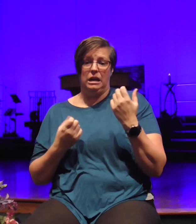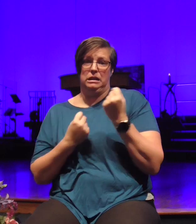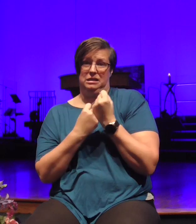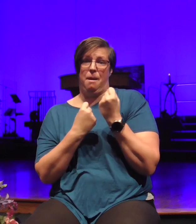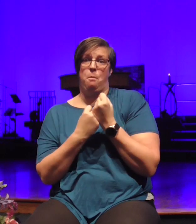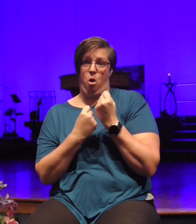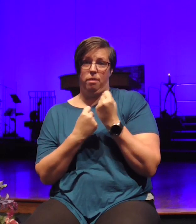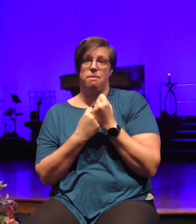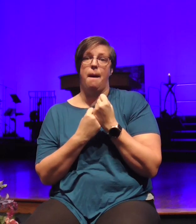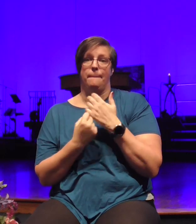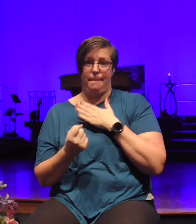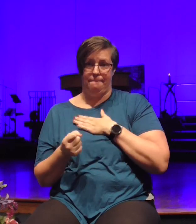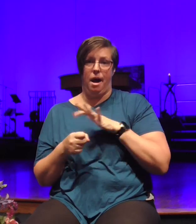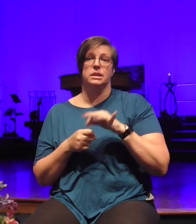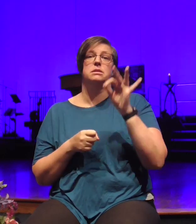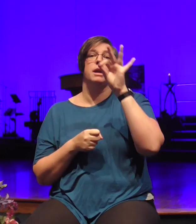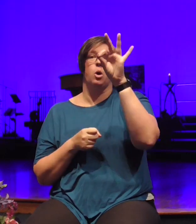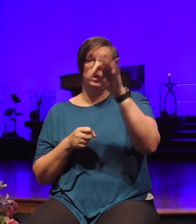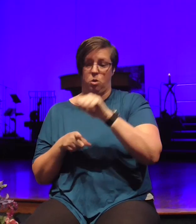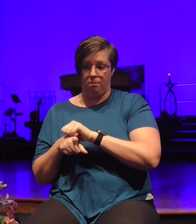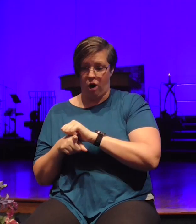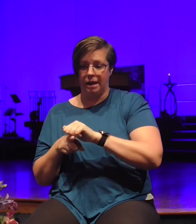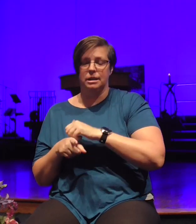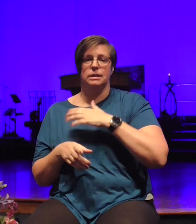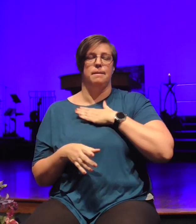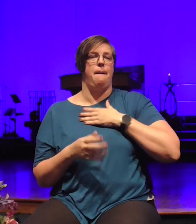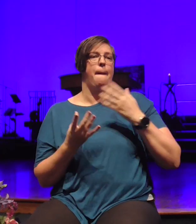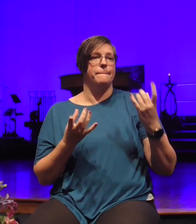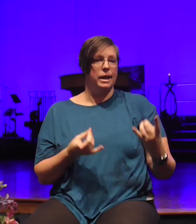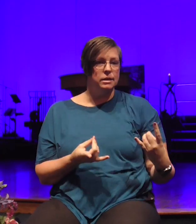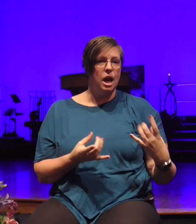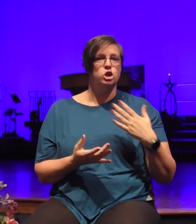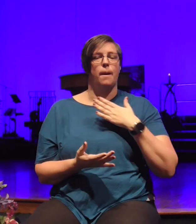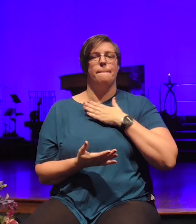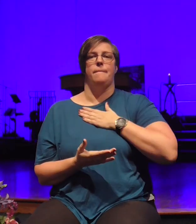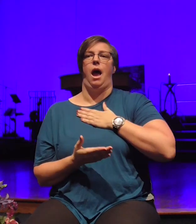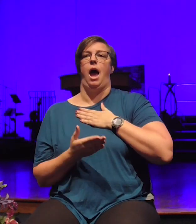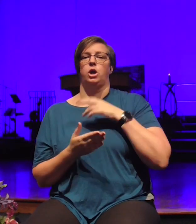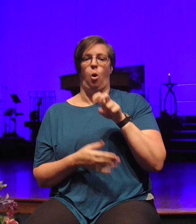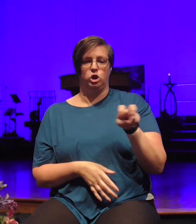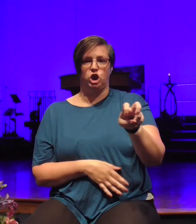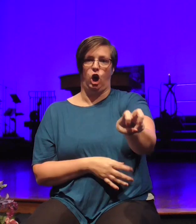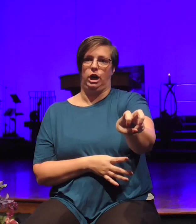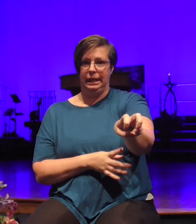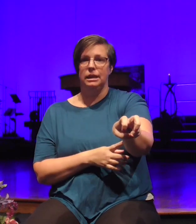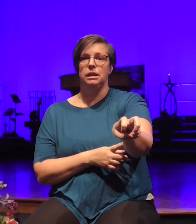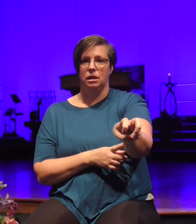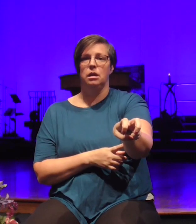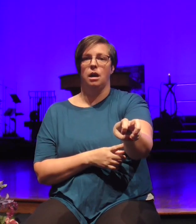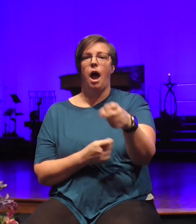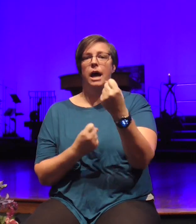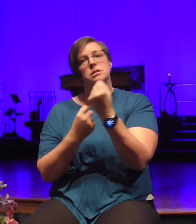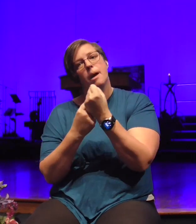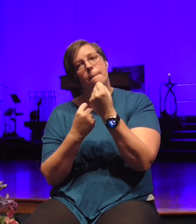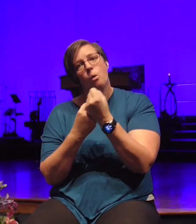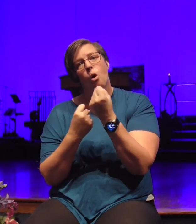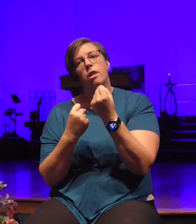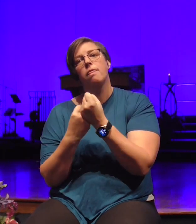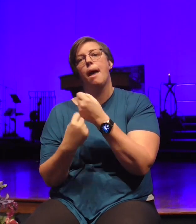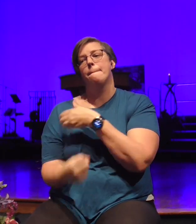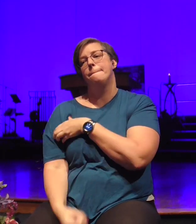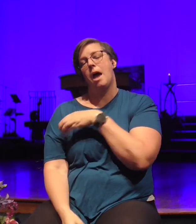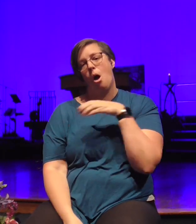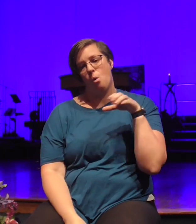practice, in my meditation process, in my own journey, that I could support them powerfully